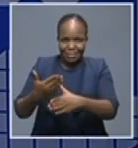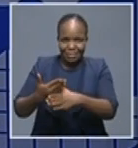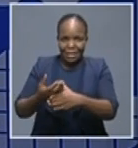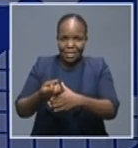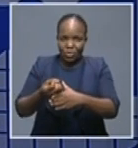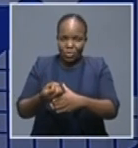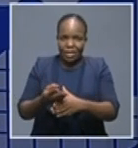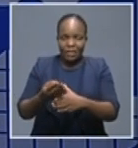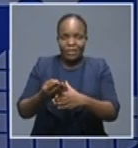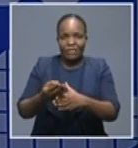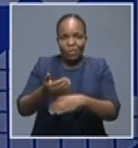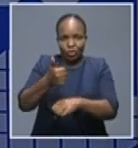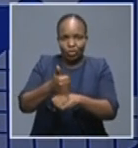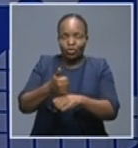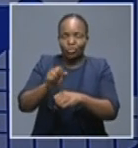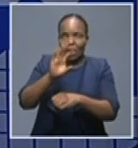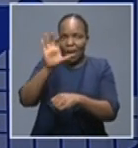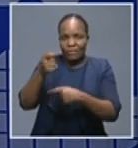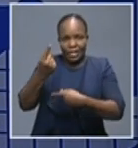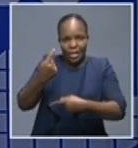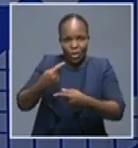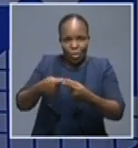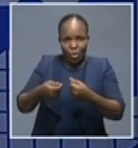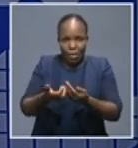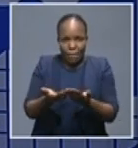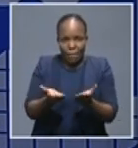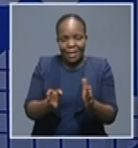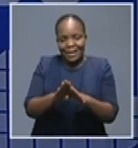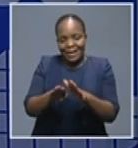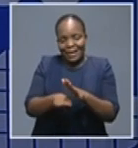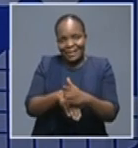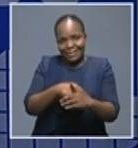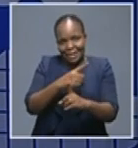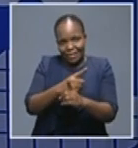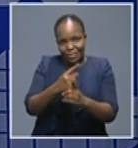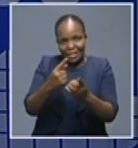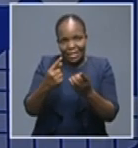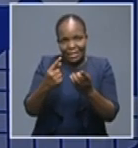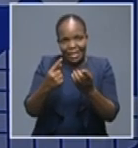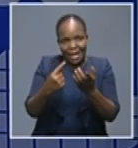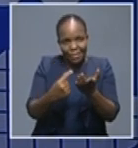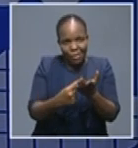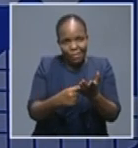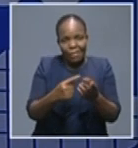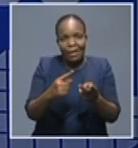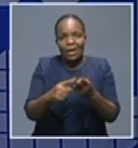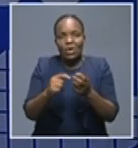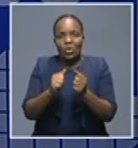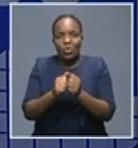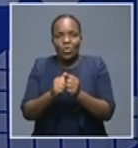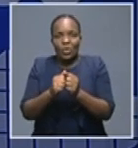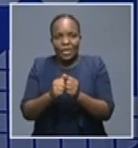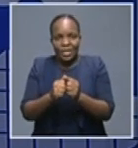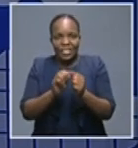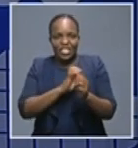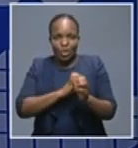the Continental Trade, initiated by the government of Ghana under the patronage of President Nana Akufo-Addo,